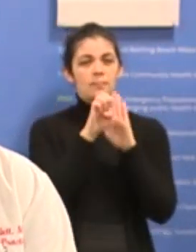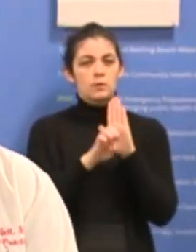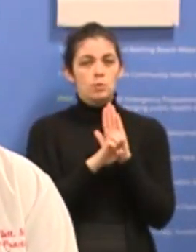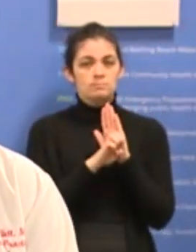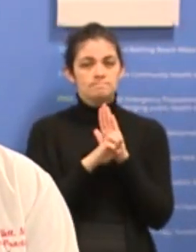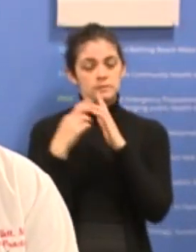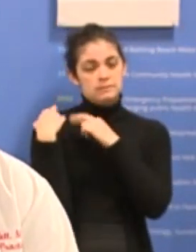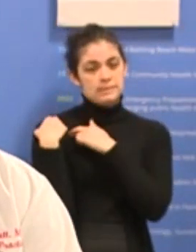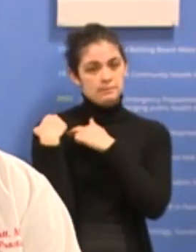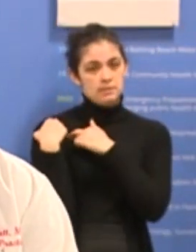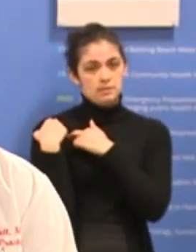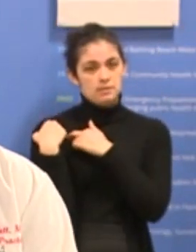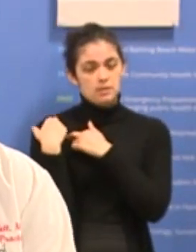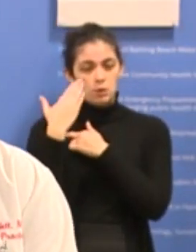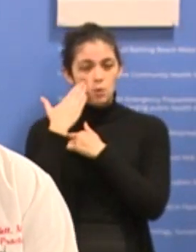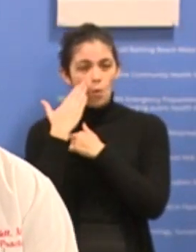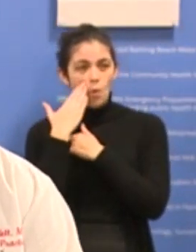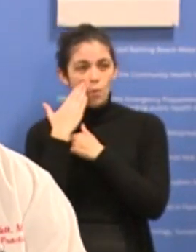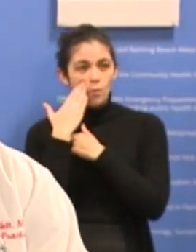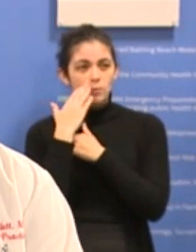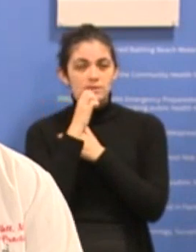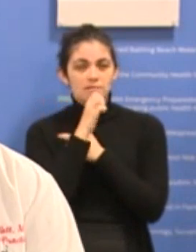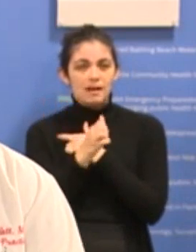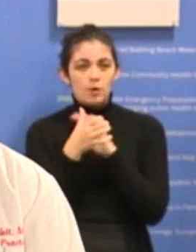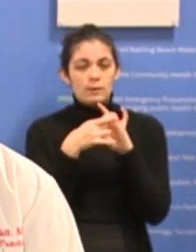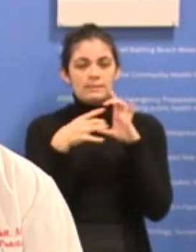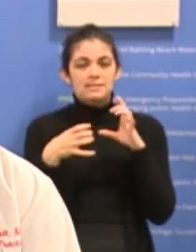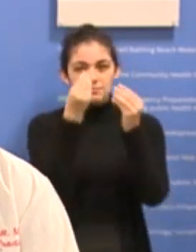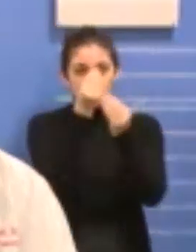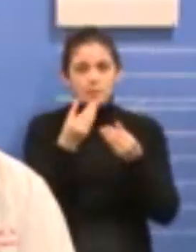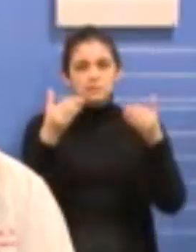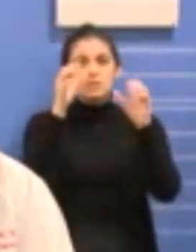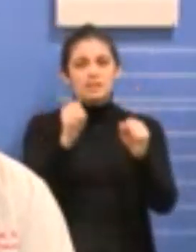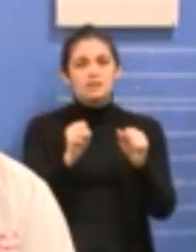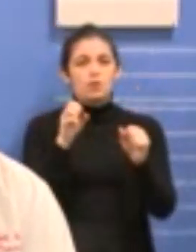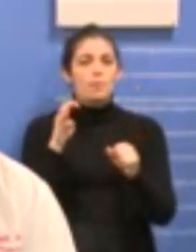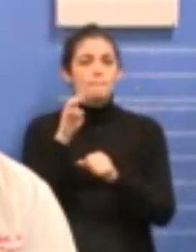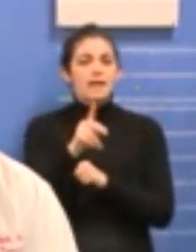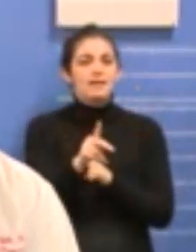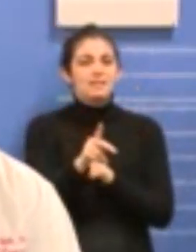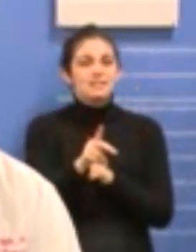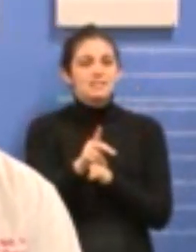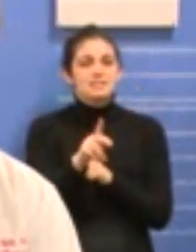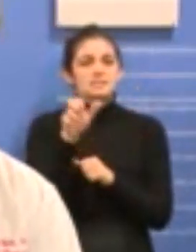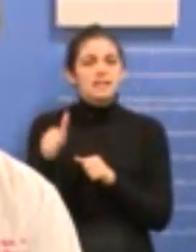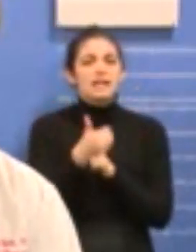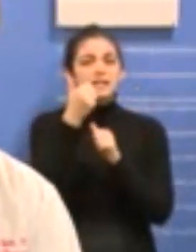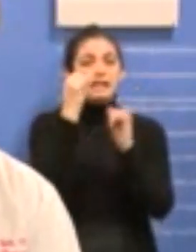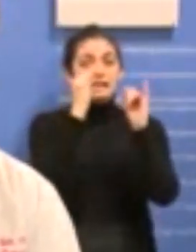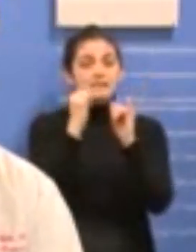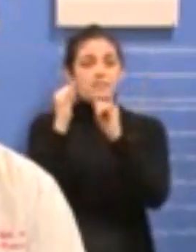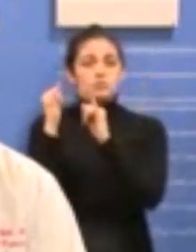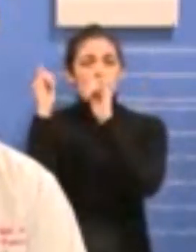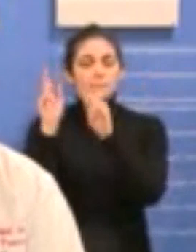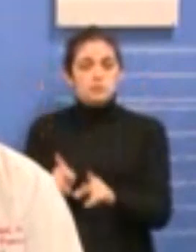duty to ensure that we do not release information that could be traced back and identifiable to any